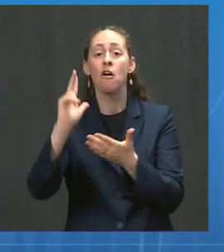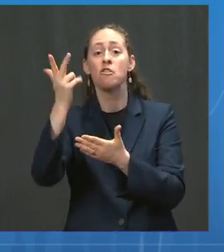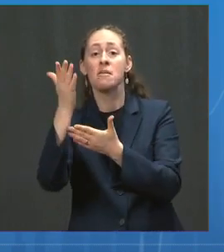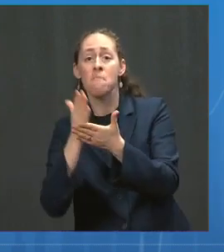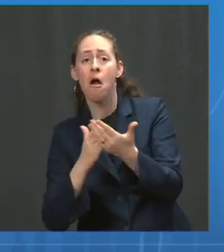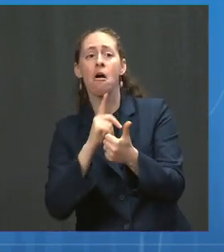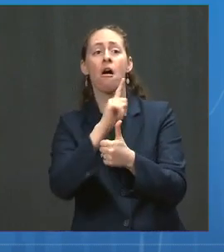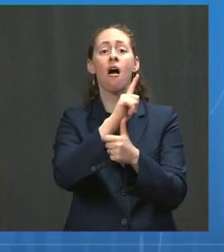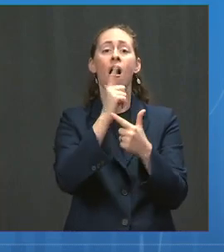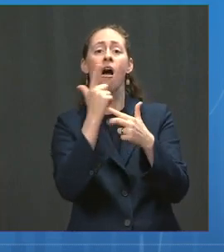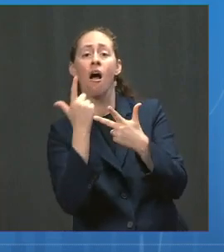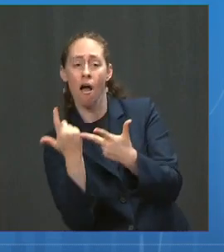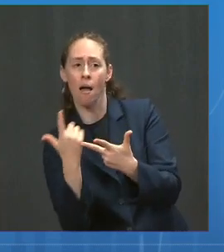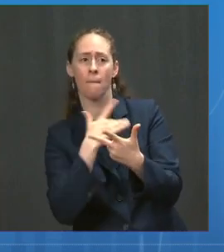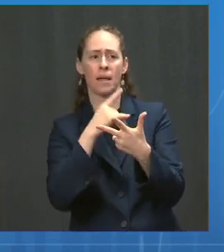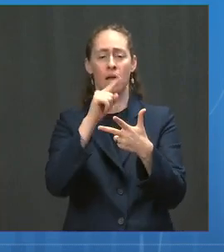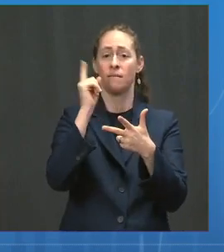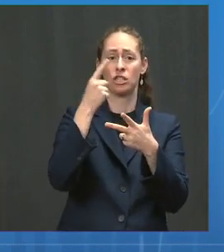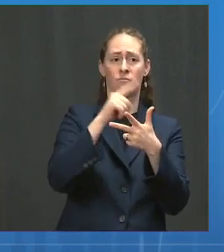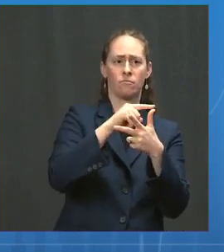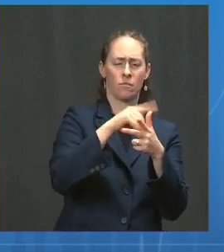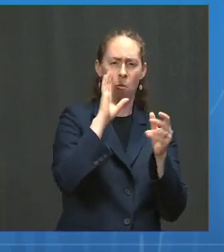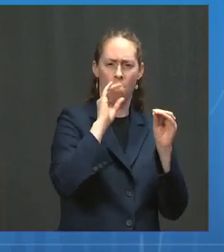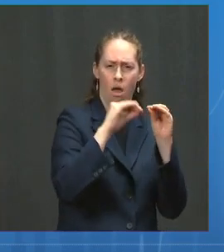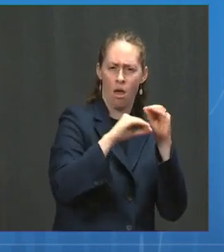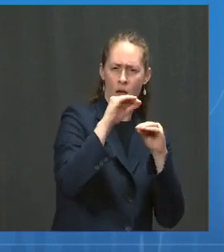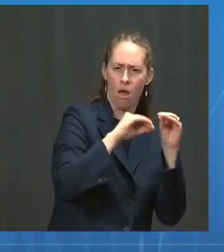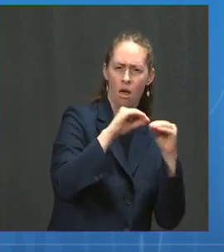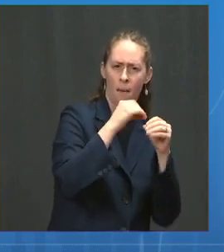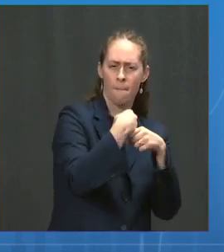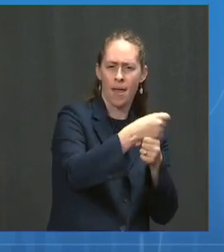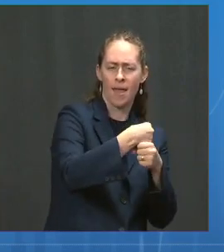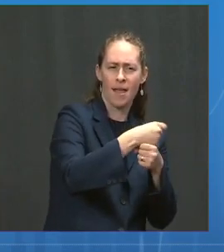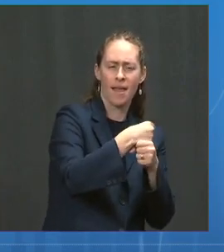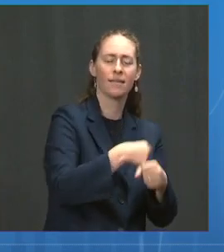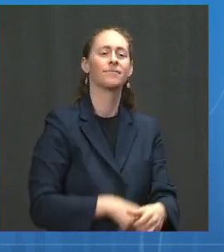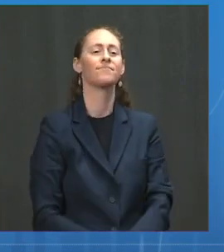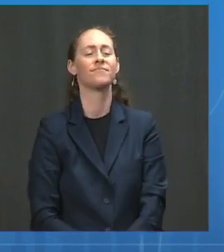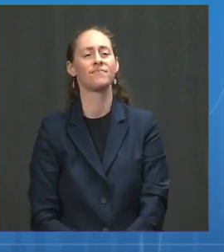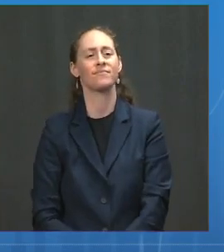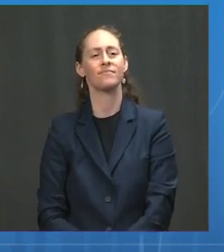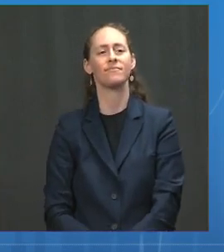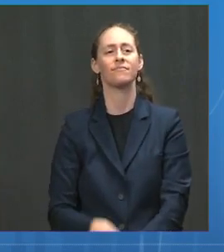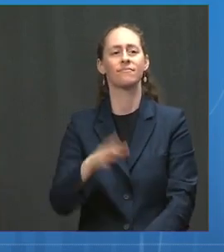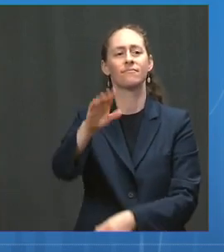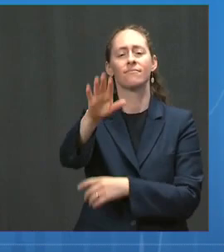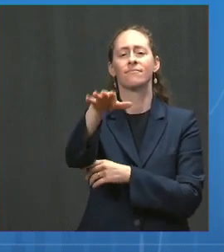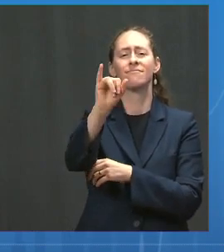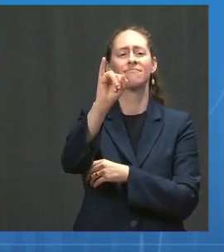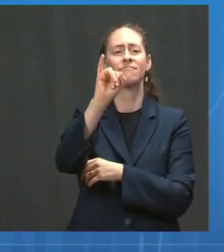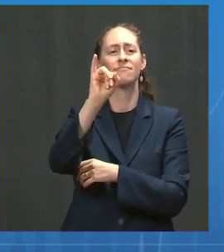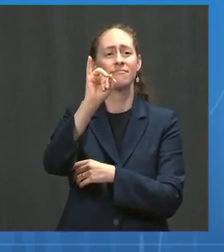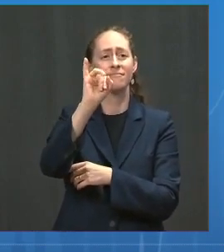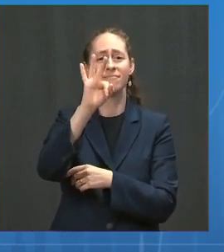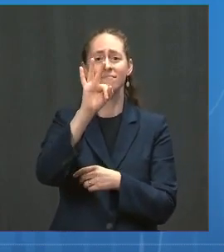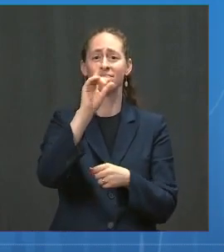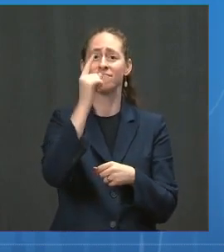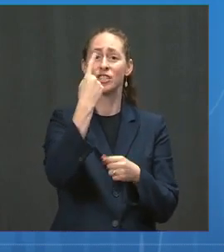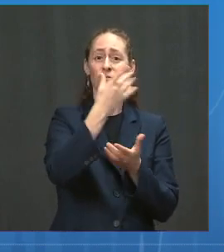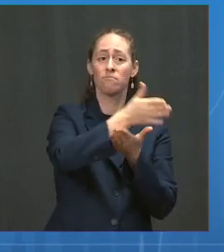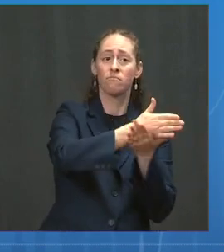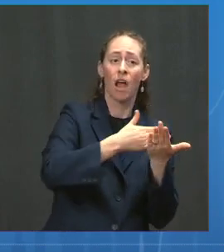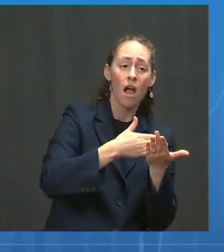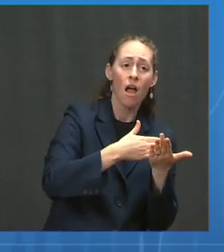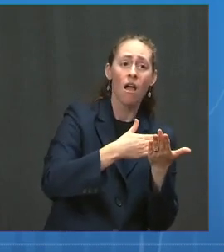product. You do that sequentially because if the first one doesn't succeed, you don't want to go to the second, third, and fourth